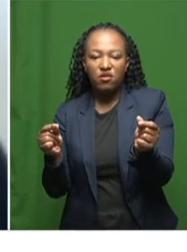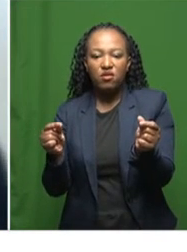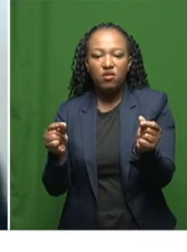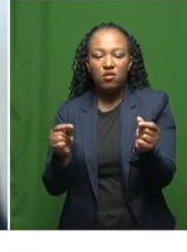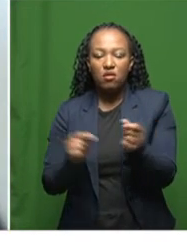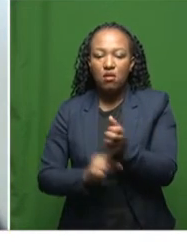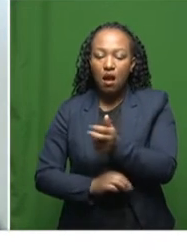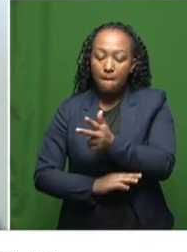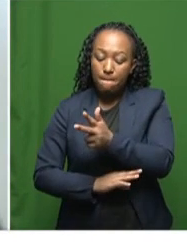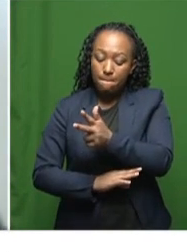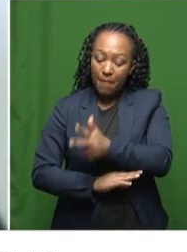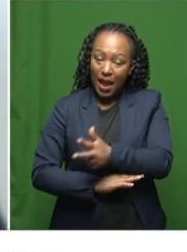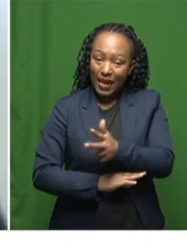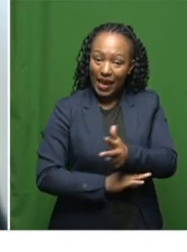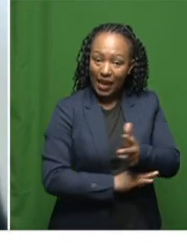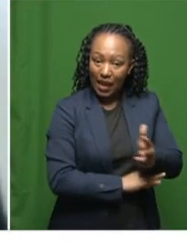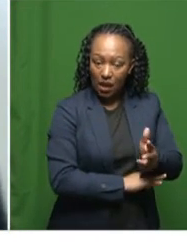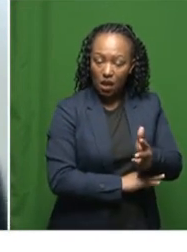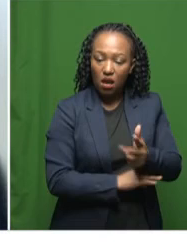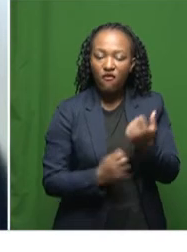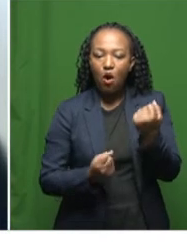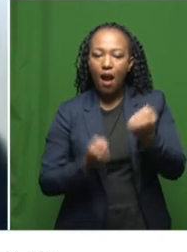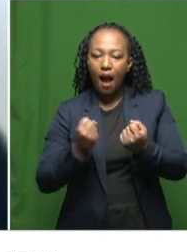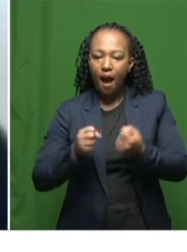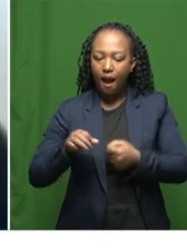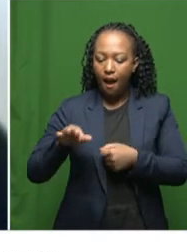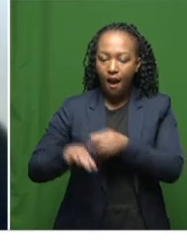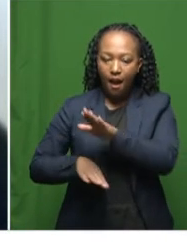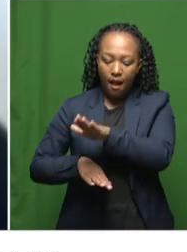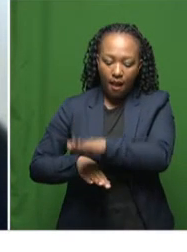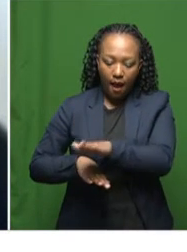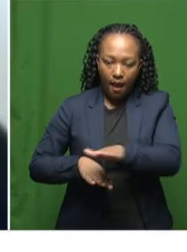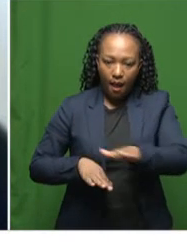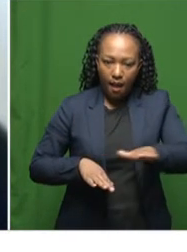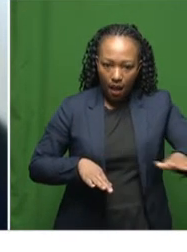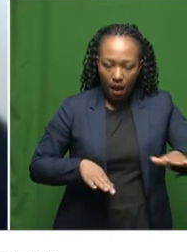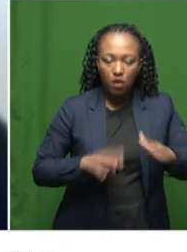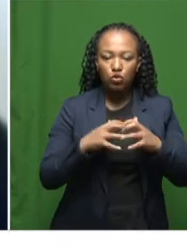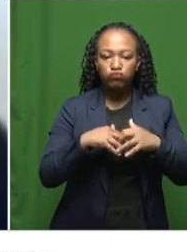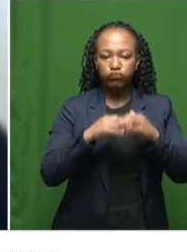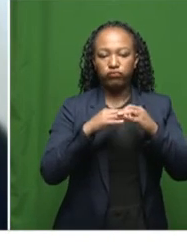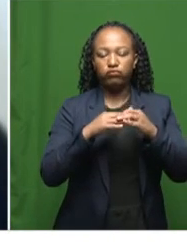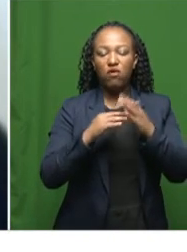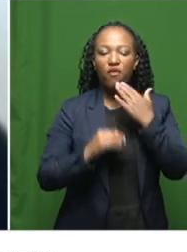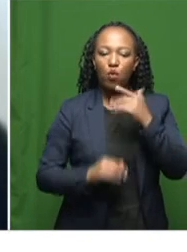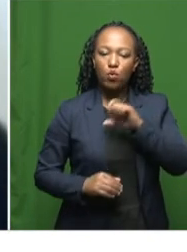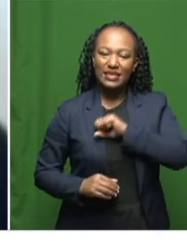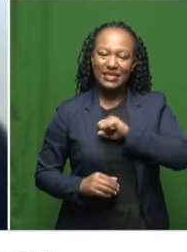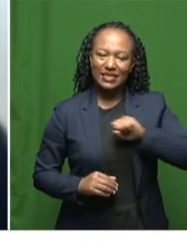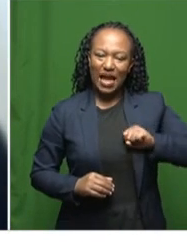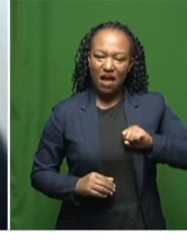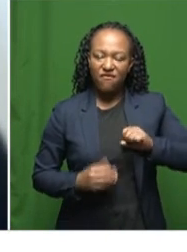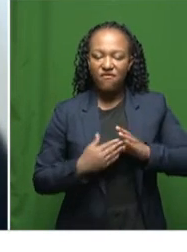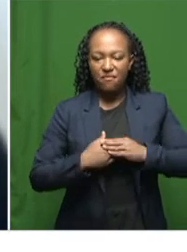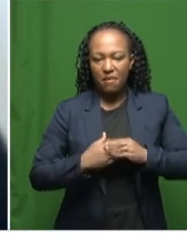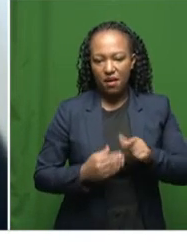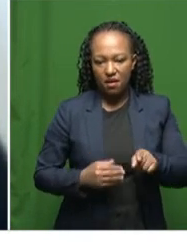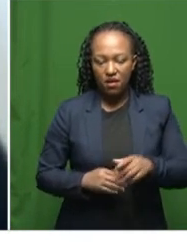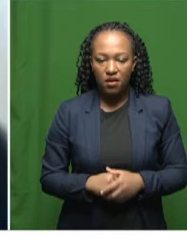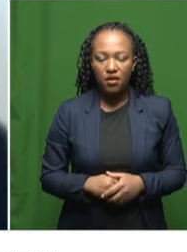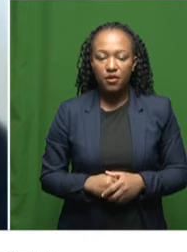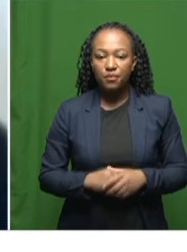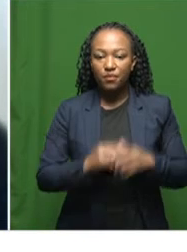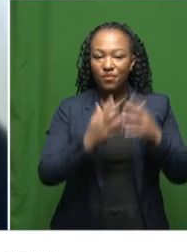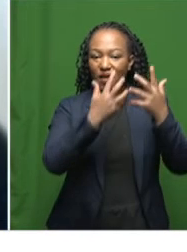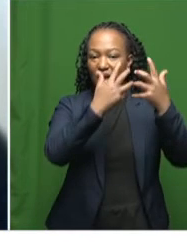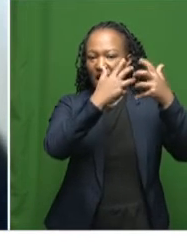parking spaces for the staff. And also, Sakina engineers, they work like